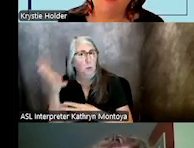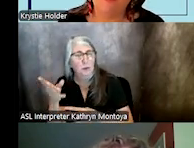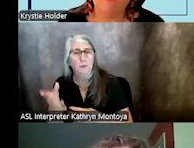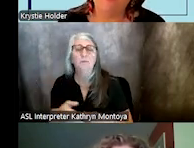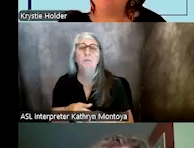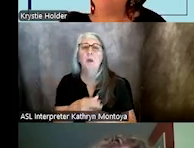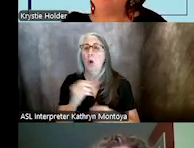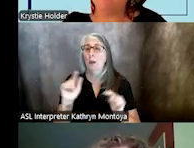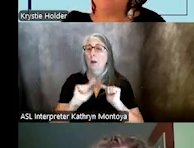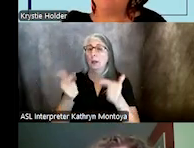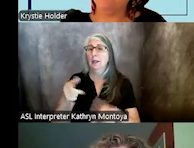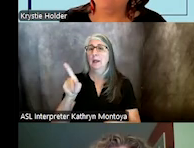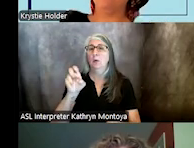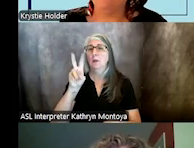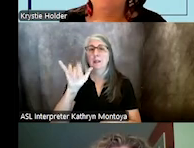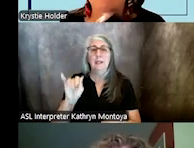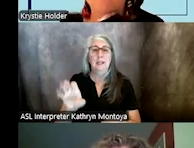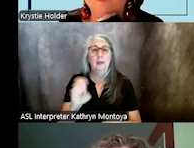question.